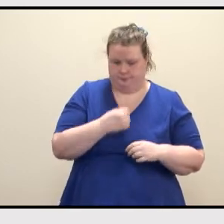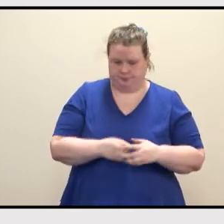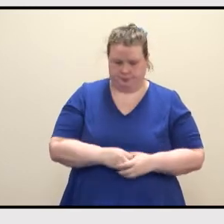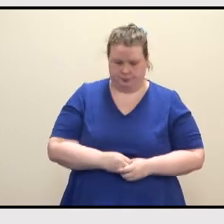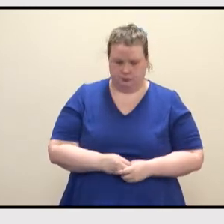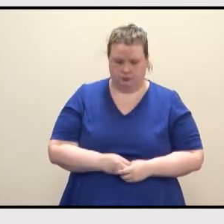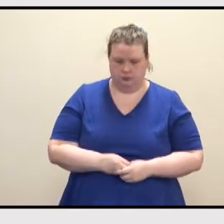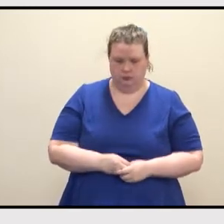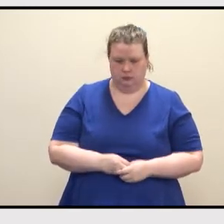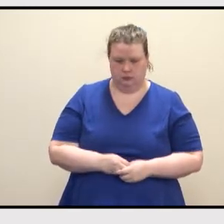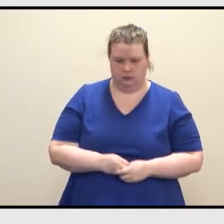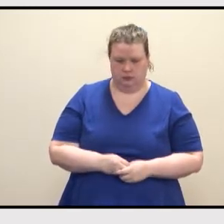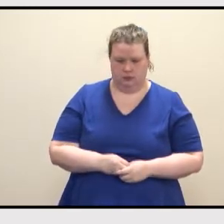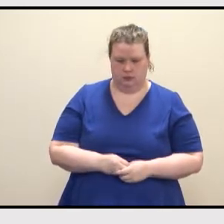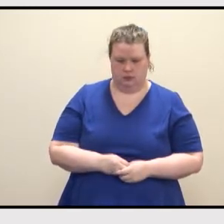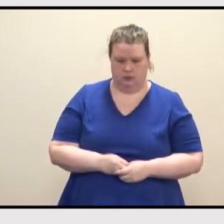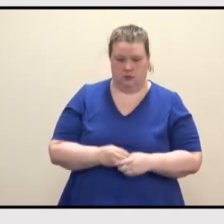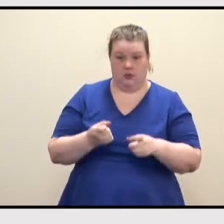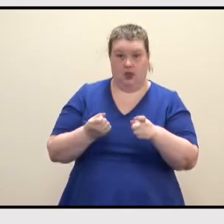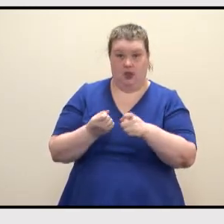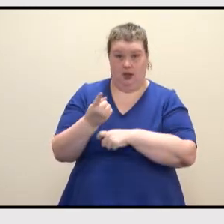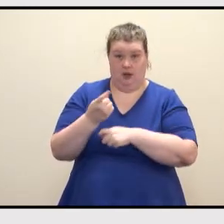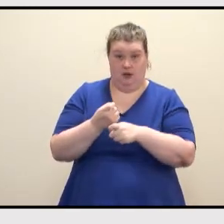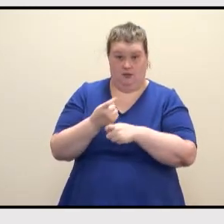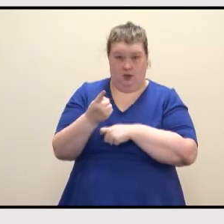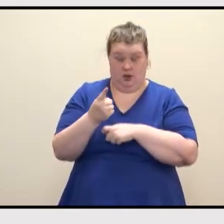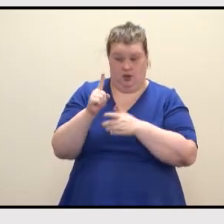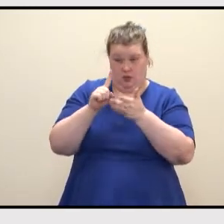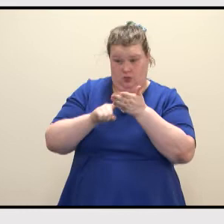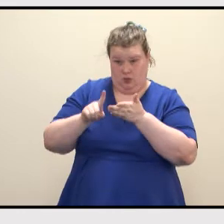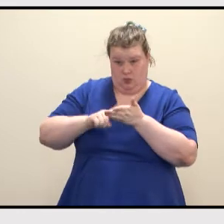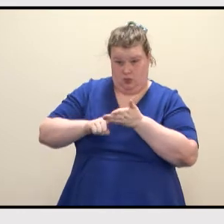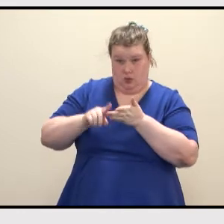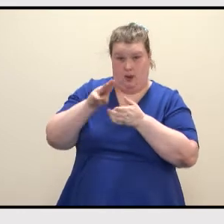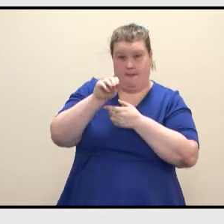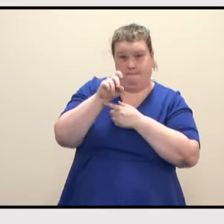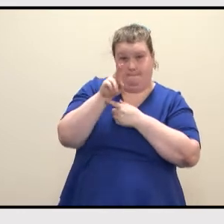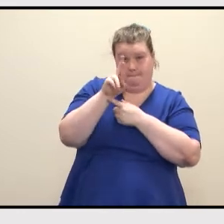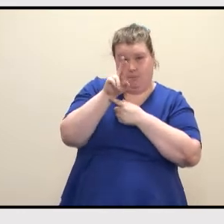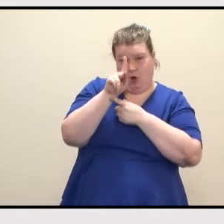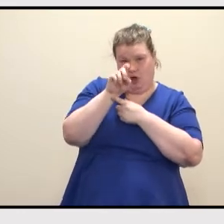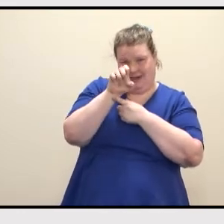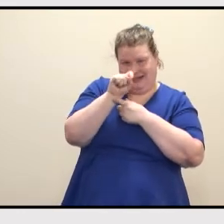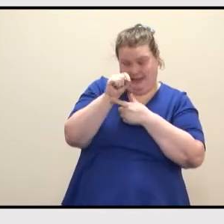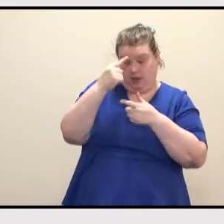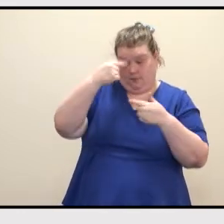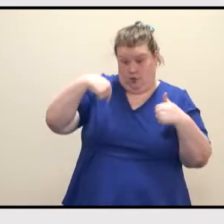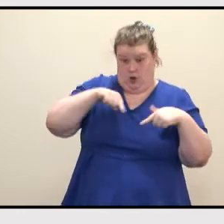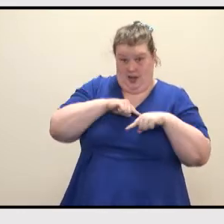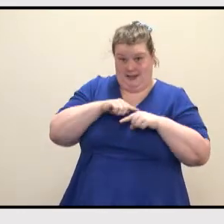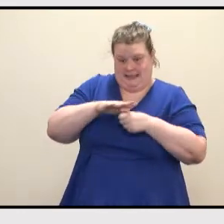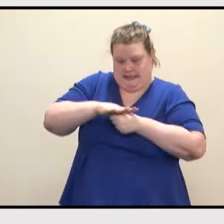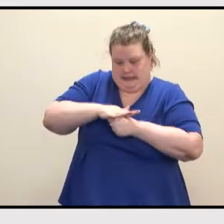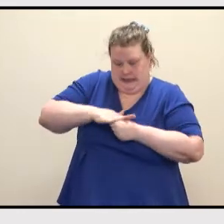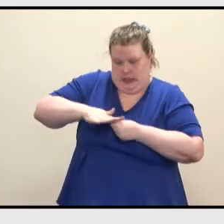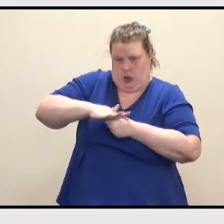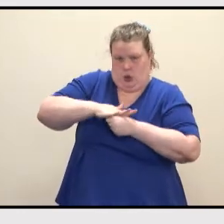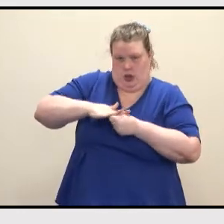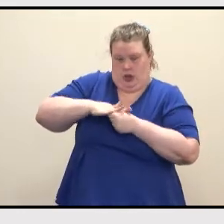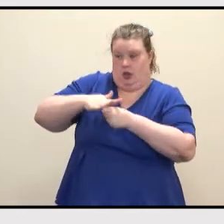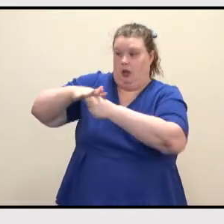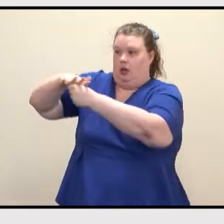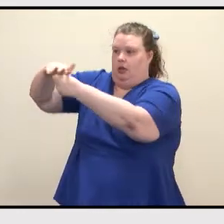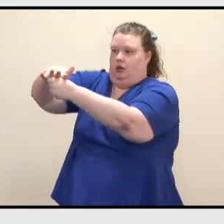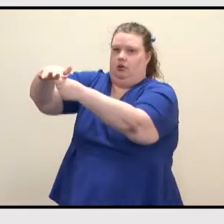so every year we look at a market. So your market is your geographic area, and those are going to be the districts that you